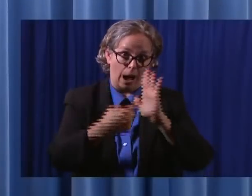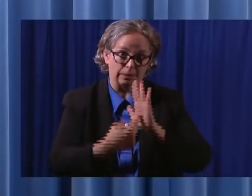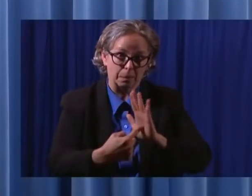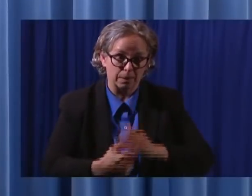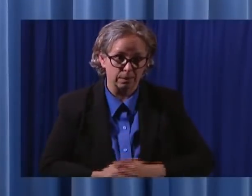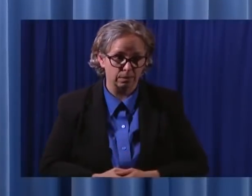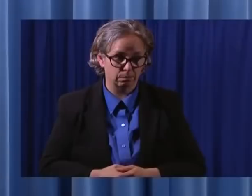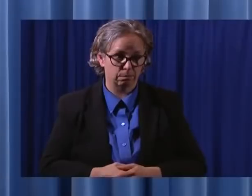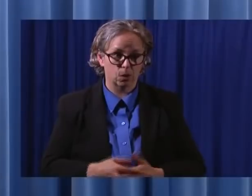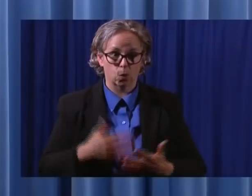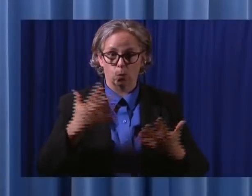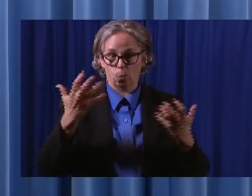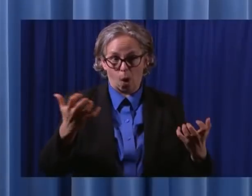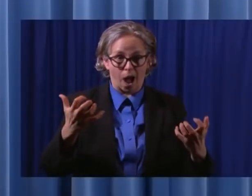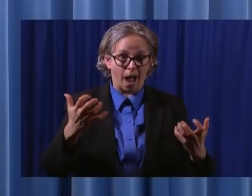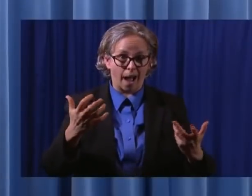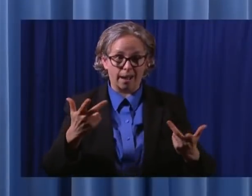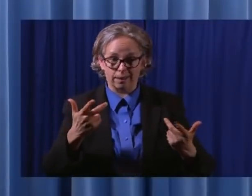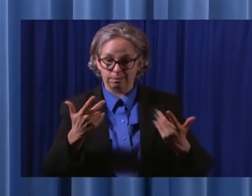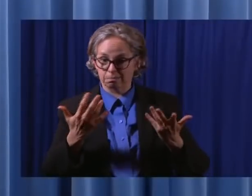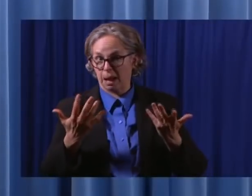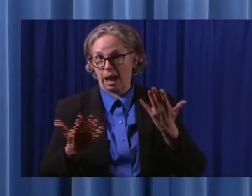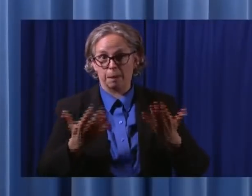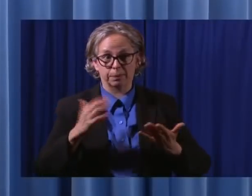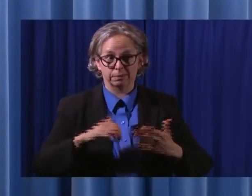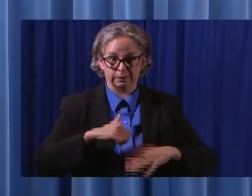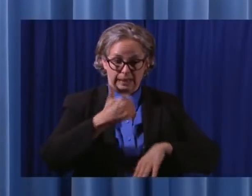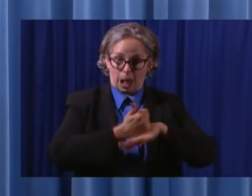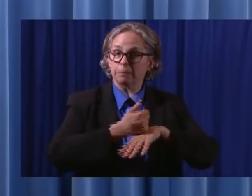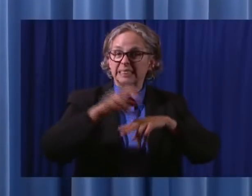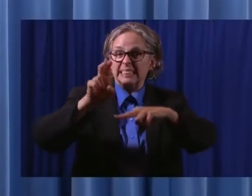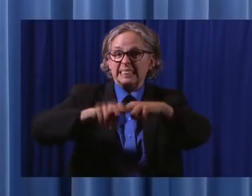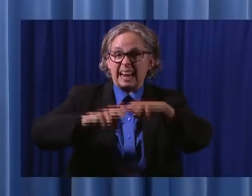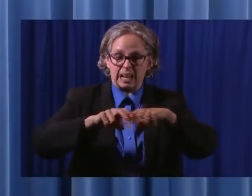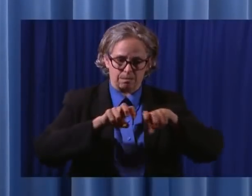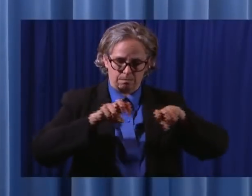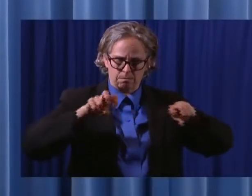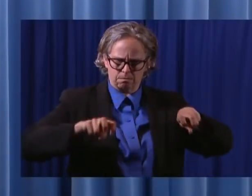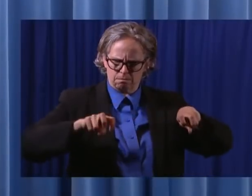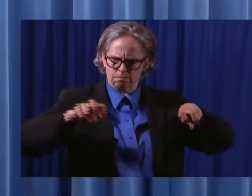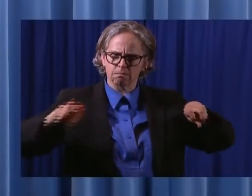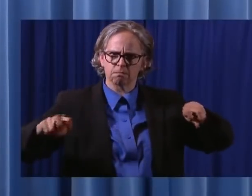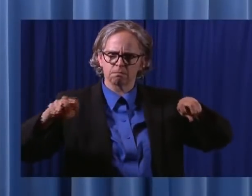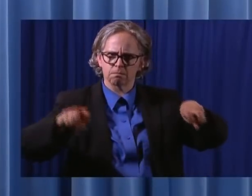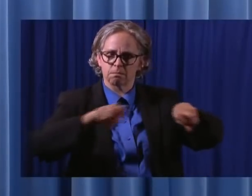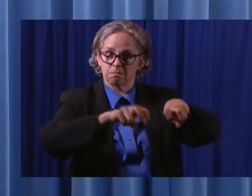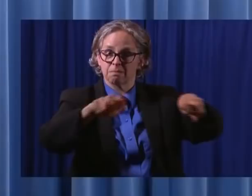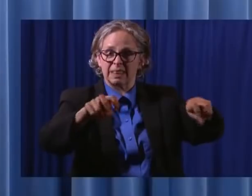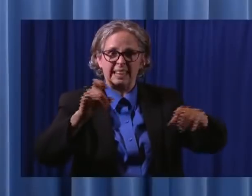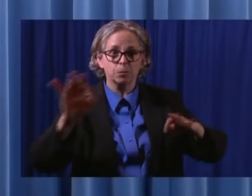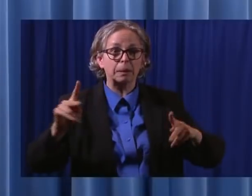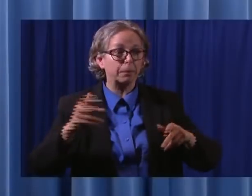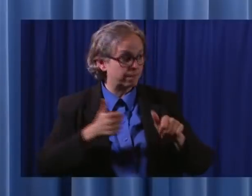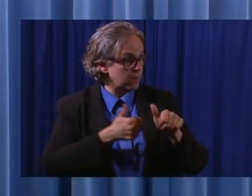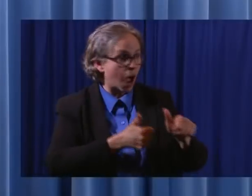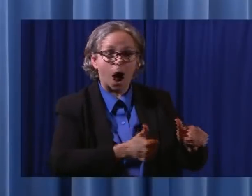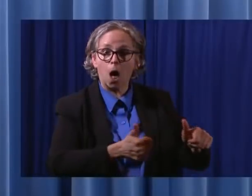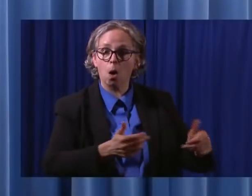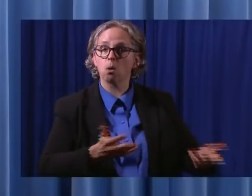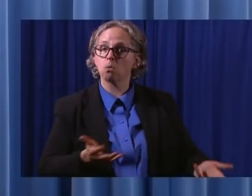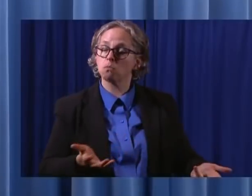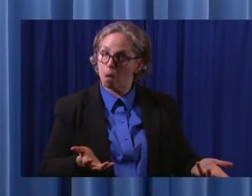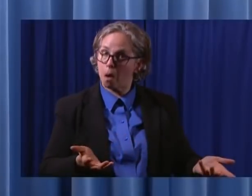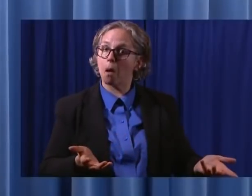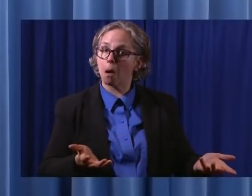about them supposed to be seated, et cetera, that if people follow the restrictions, then they'll